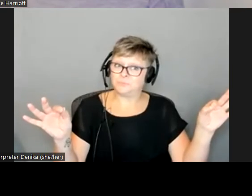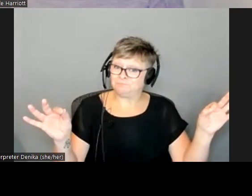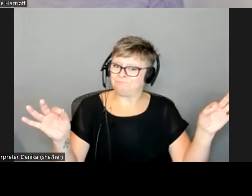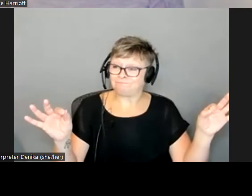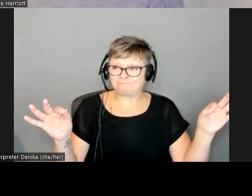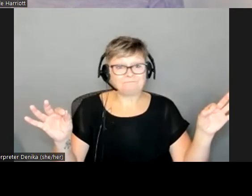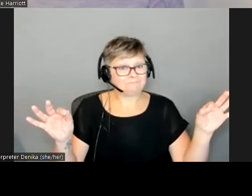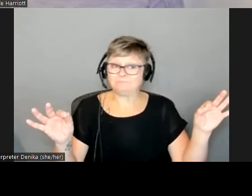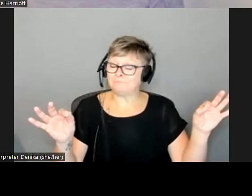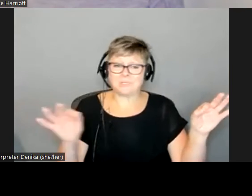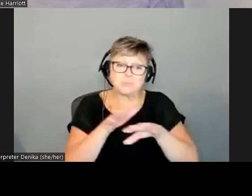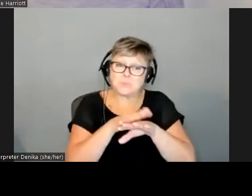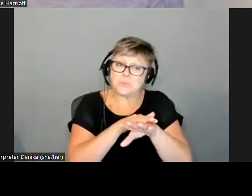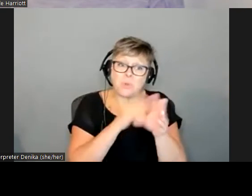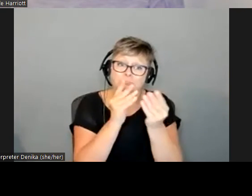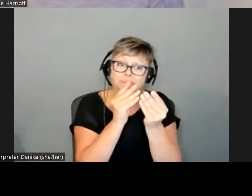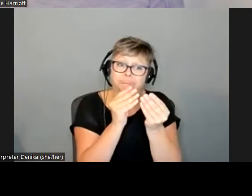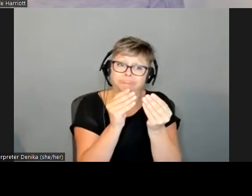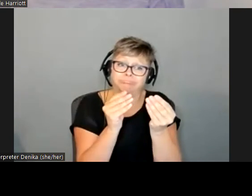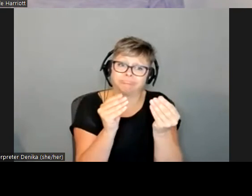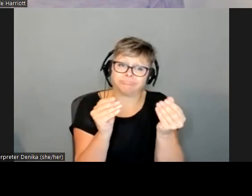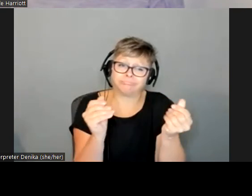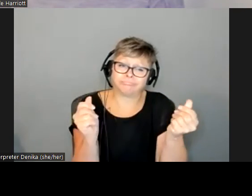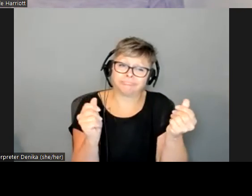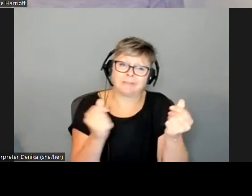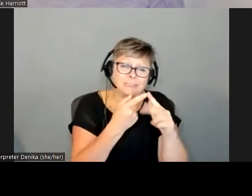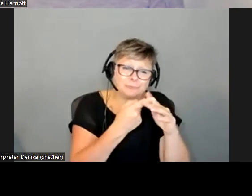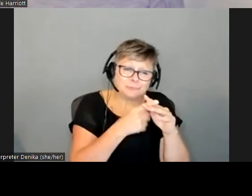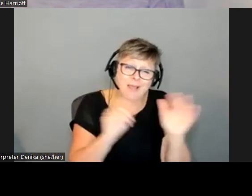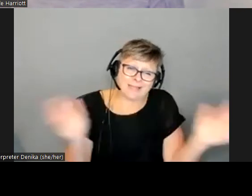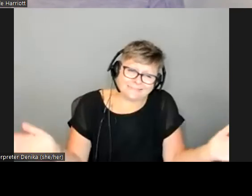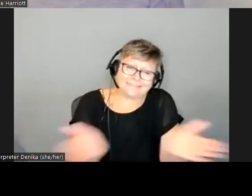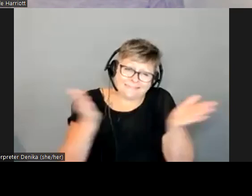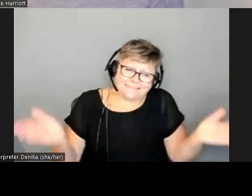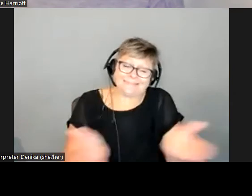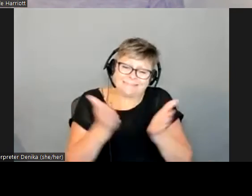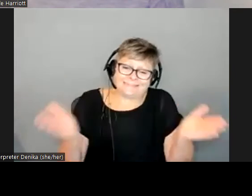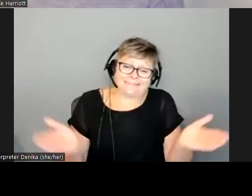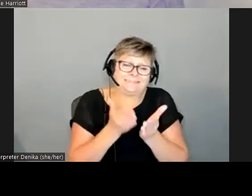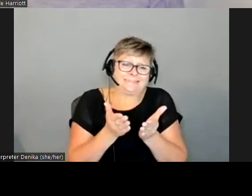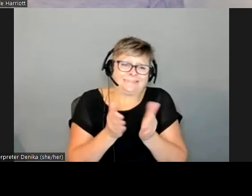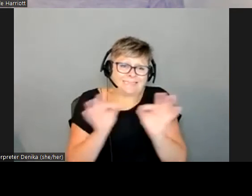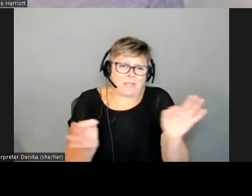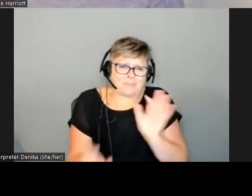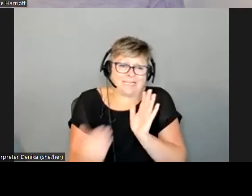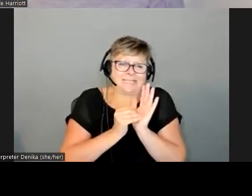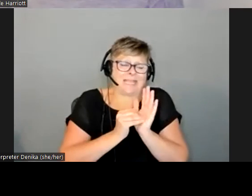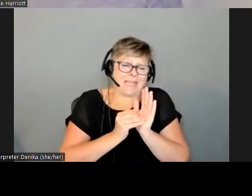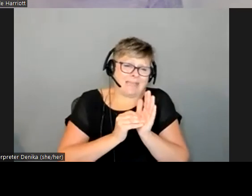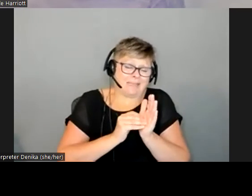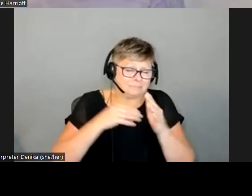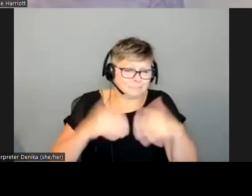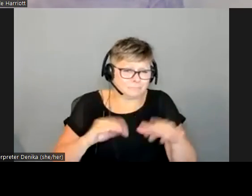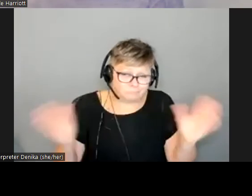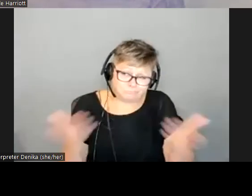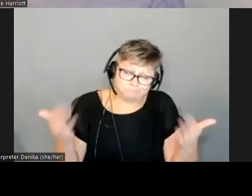slowly disappearing, and we're trying to bring that back. And so using simple things like learning, what did we